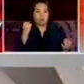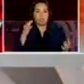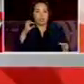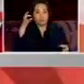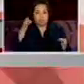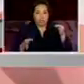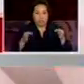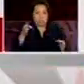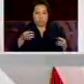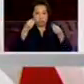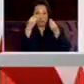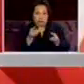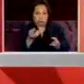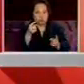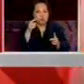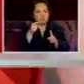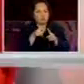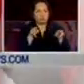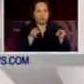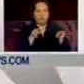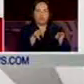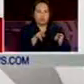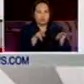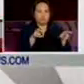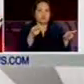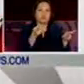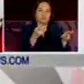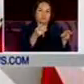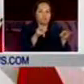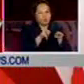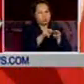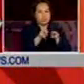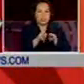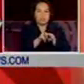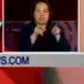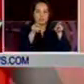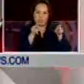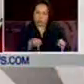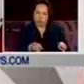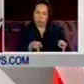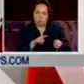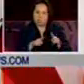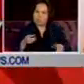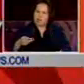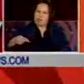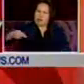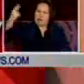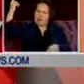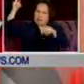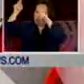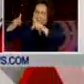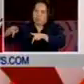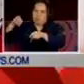an ordinary citizen, but to the highest official of our co-equal branch in government, the